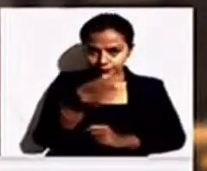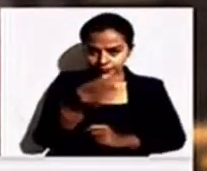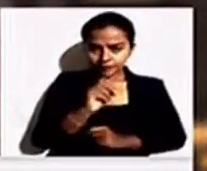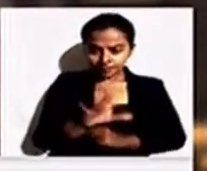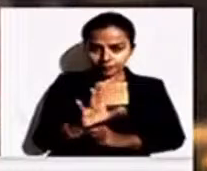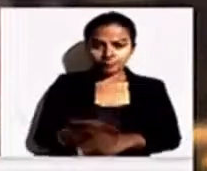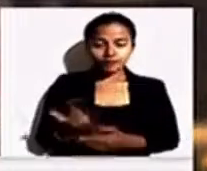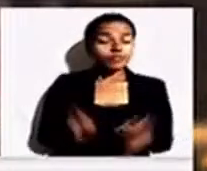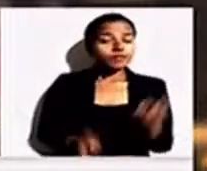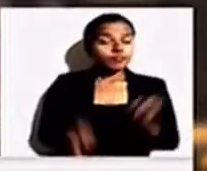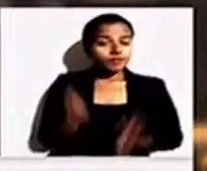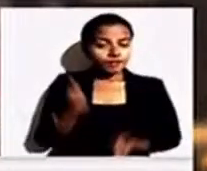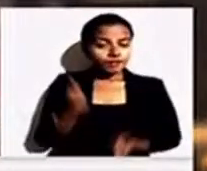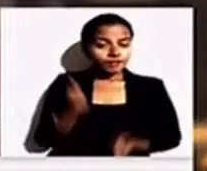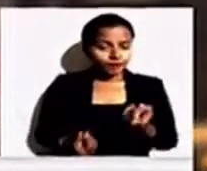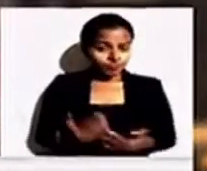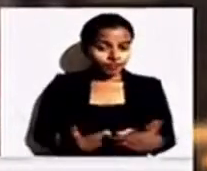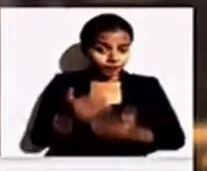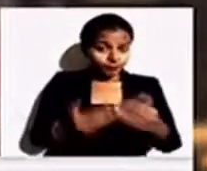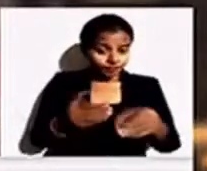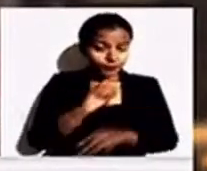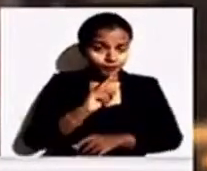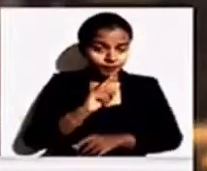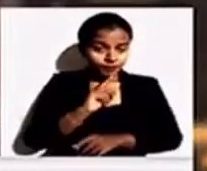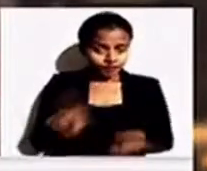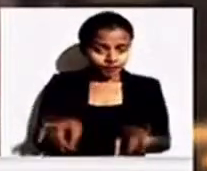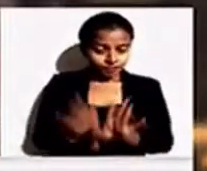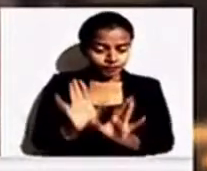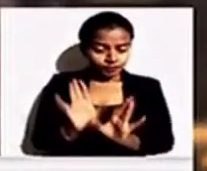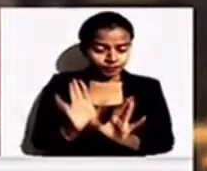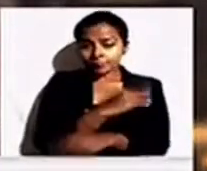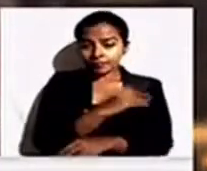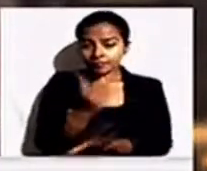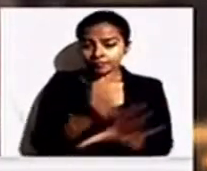taking place effectively into last year's terrorist attacks.